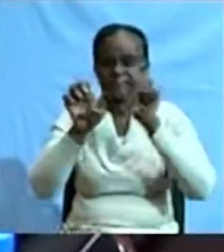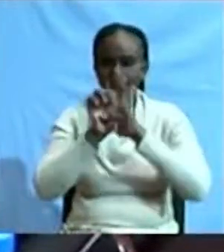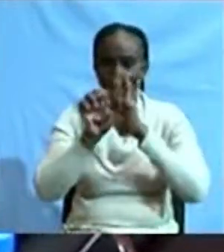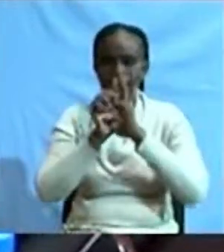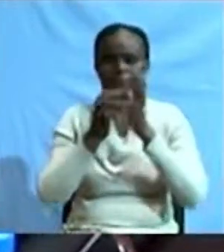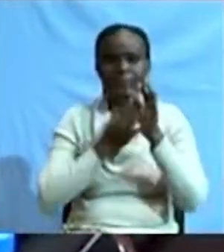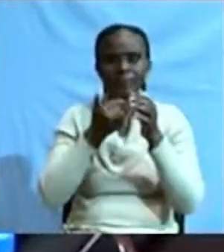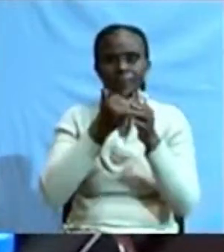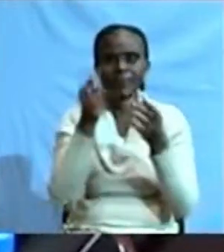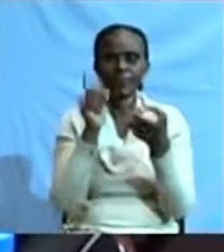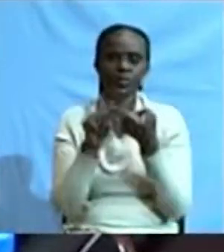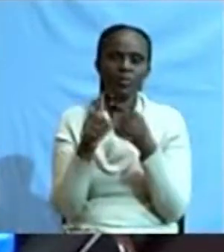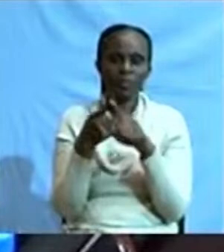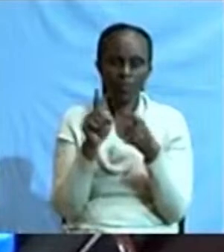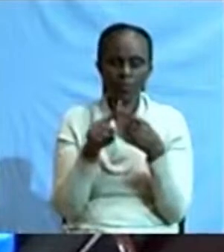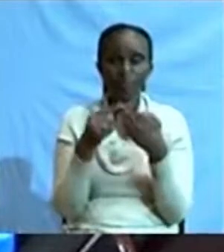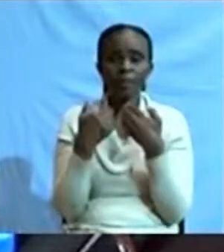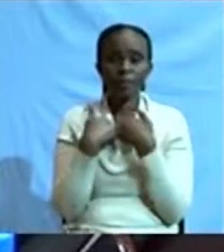other colleagues.